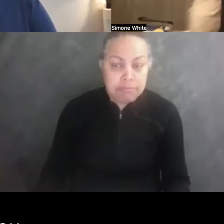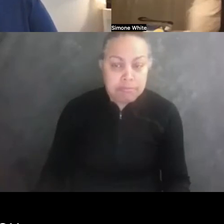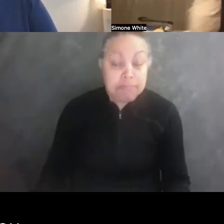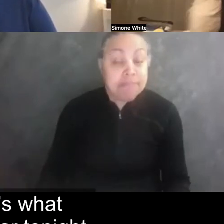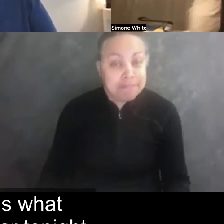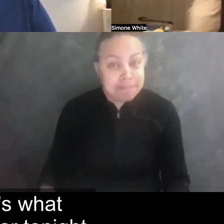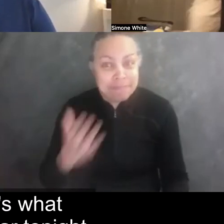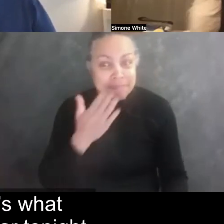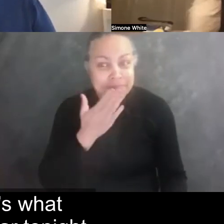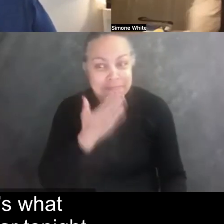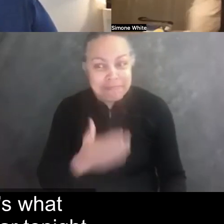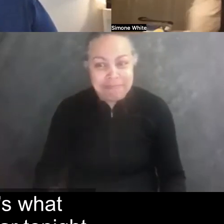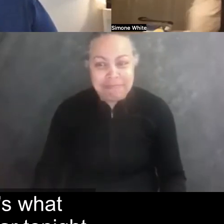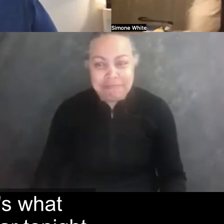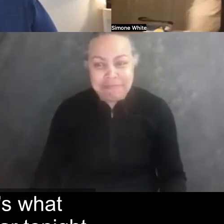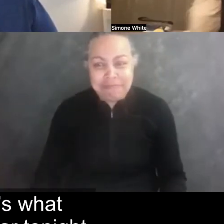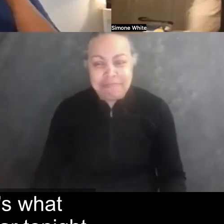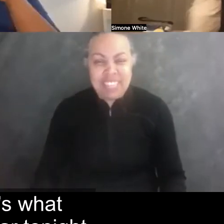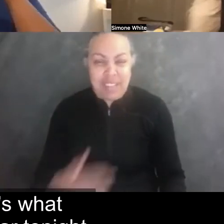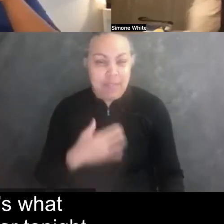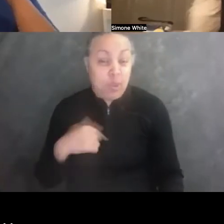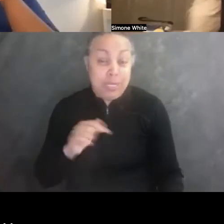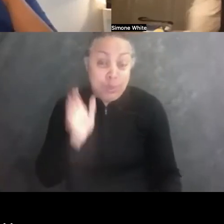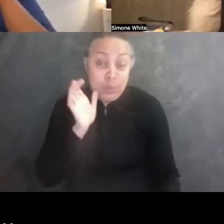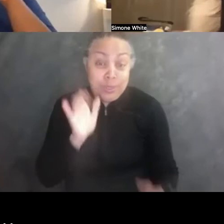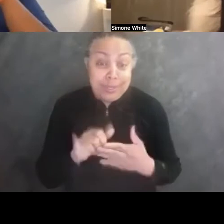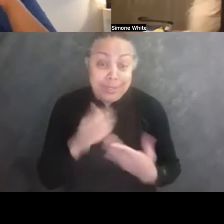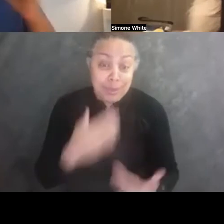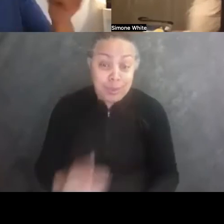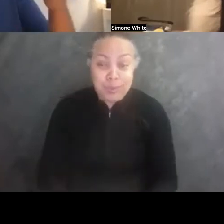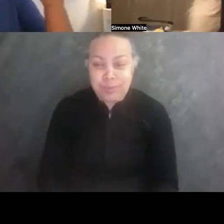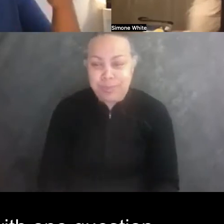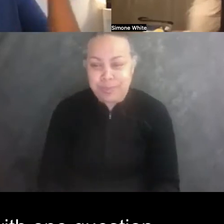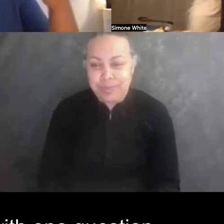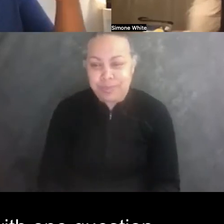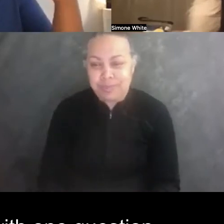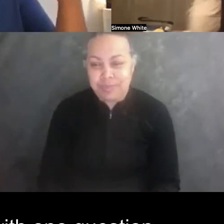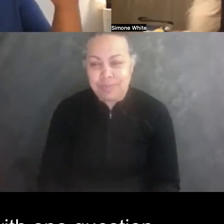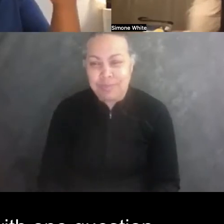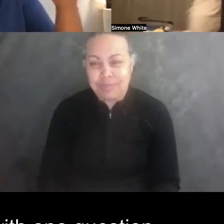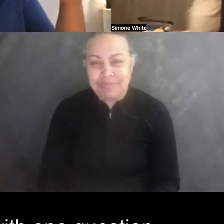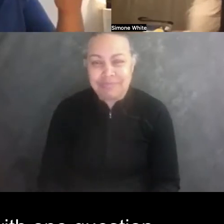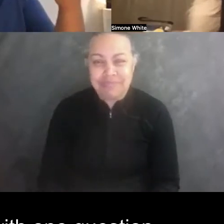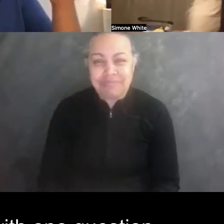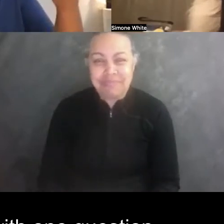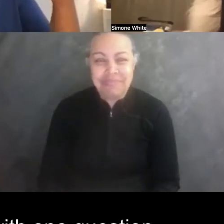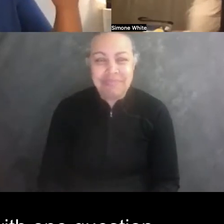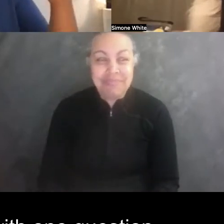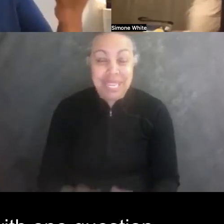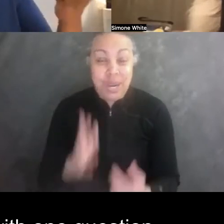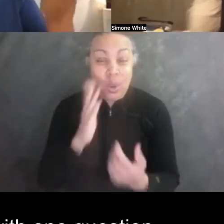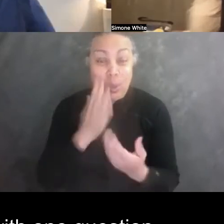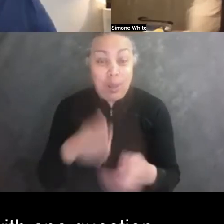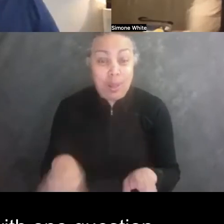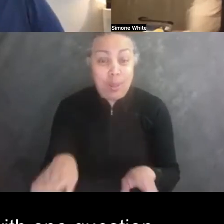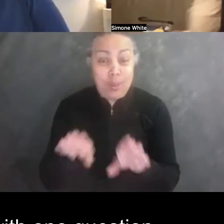Thank you. I feel like that's what we needed to hear tonight. Thank you. So we're gonna